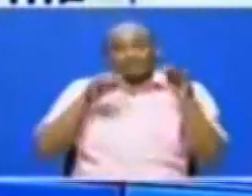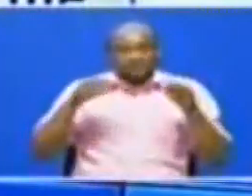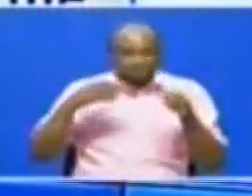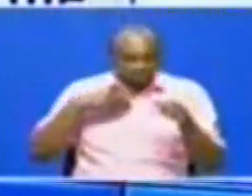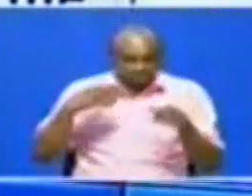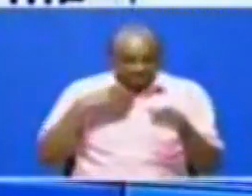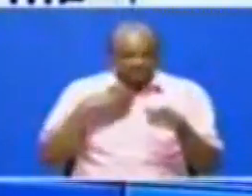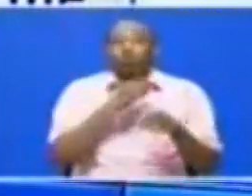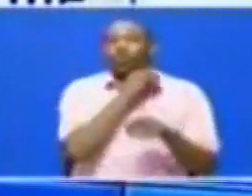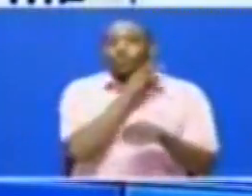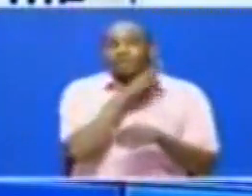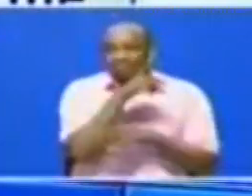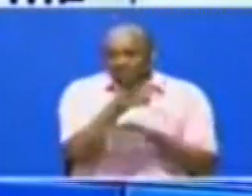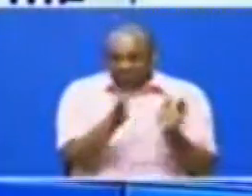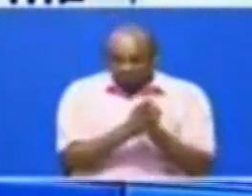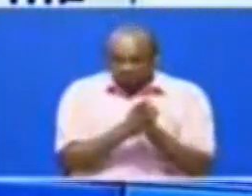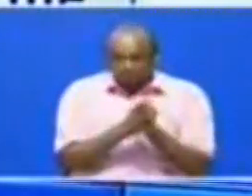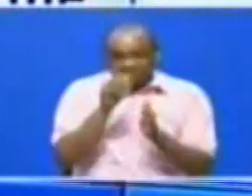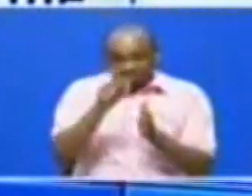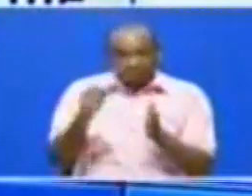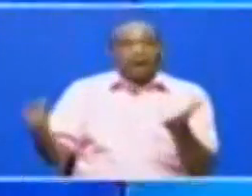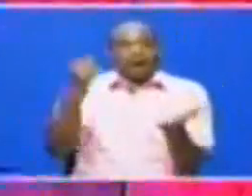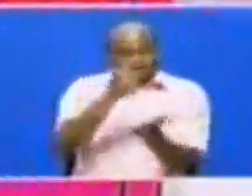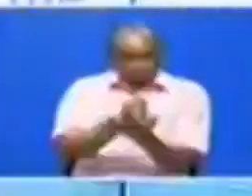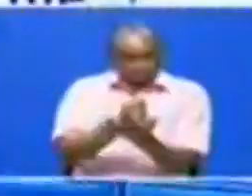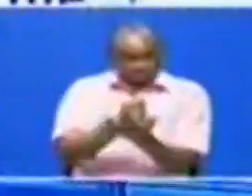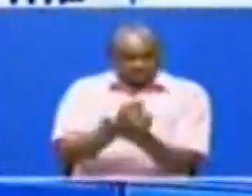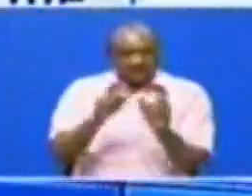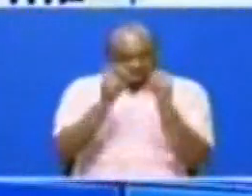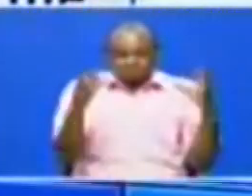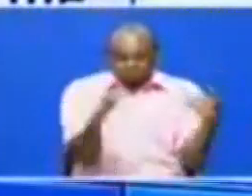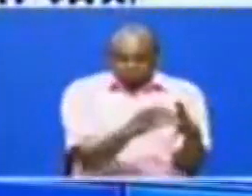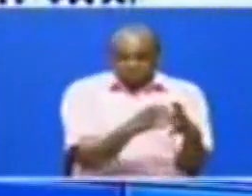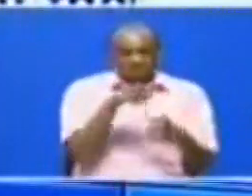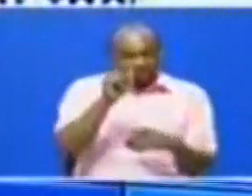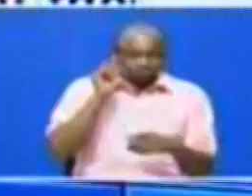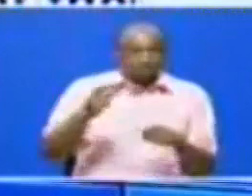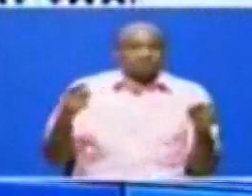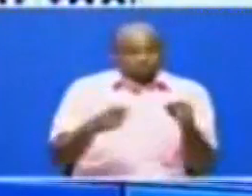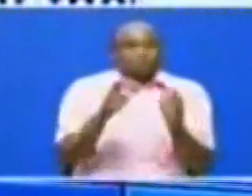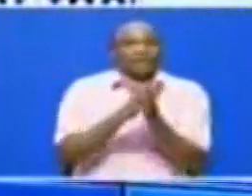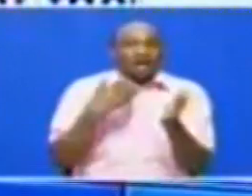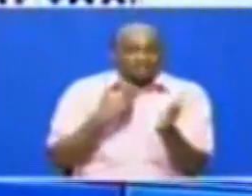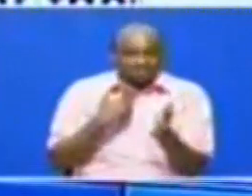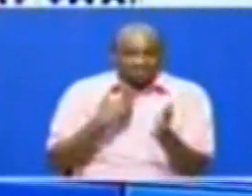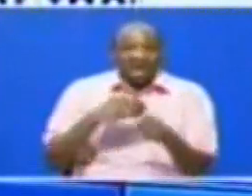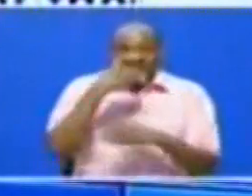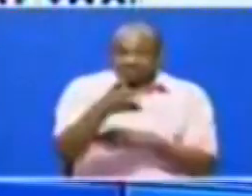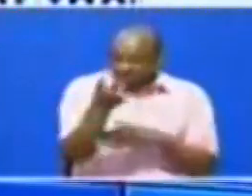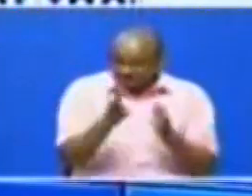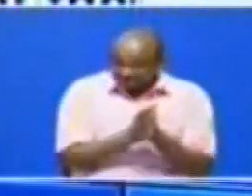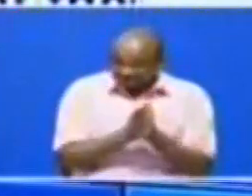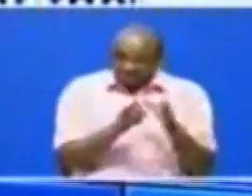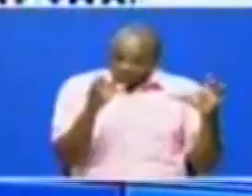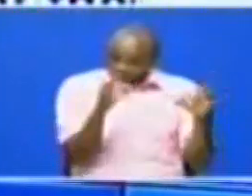hearing of the complaint, or shall appoint a tribunal. We're going to have that shortly. And then after that, the tribunal